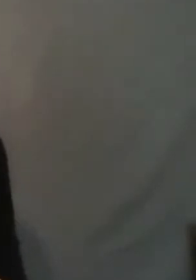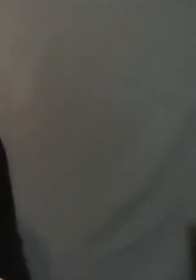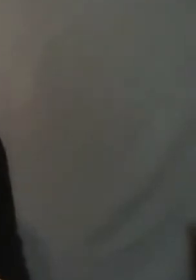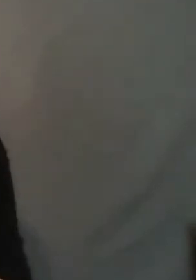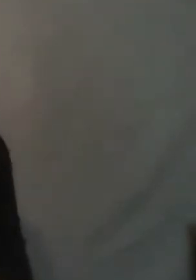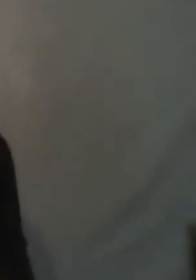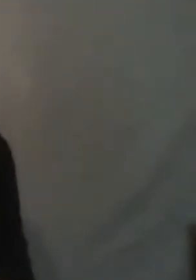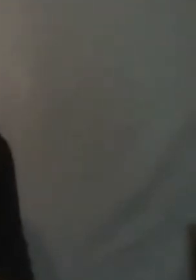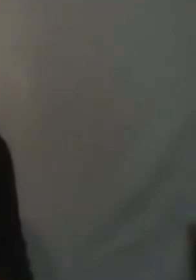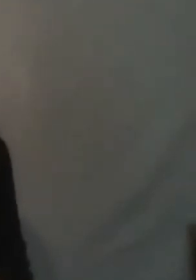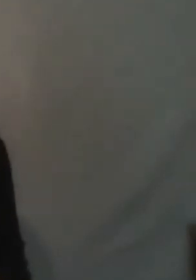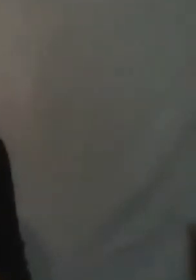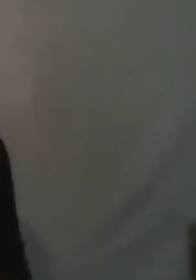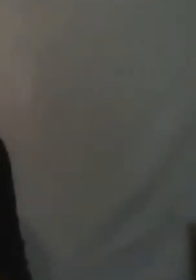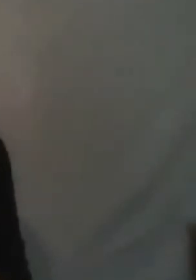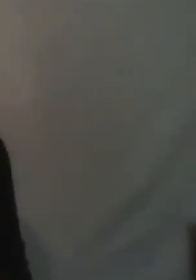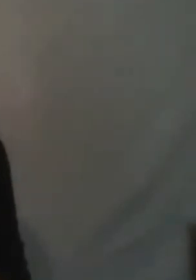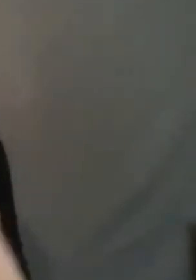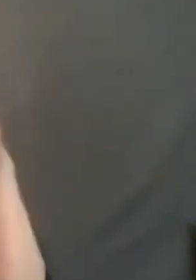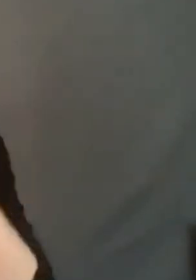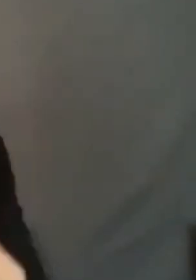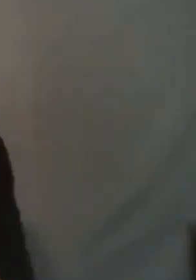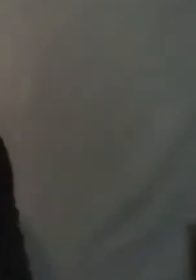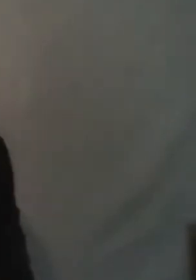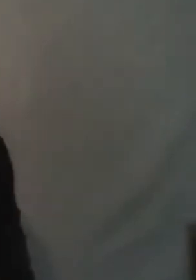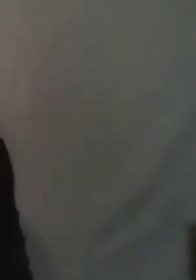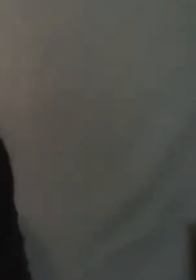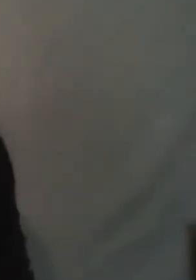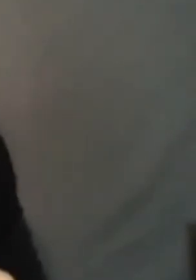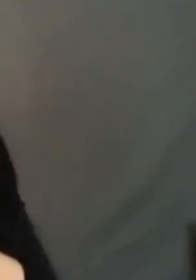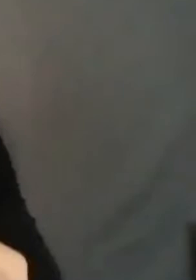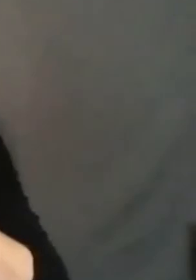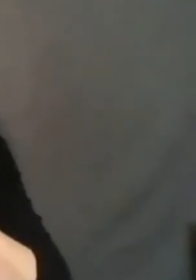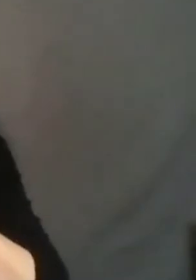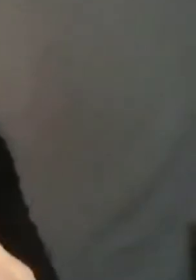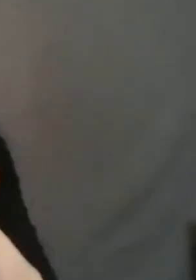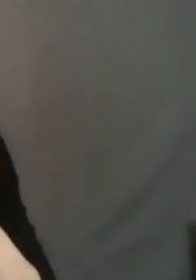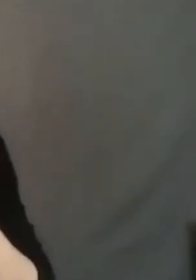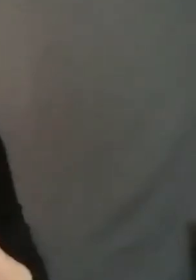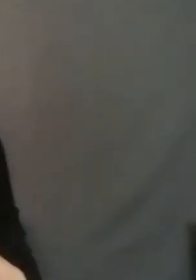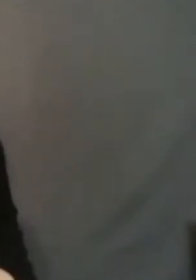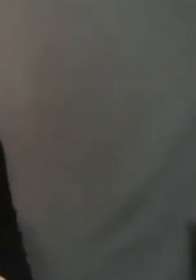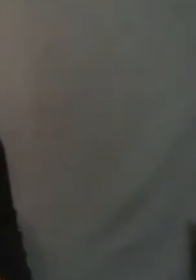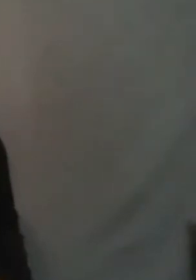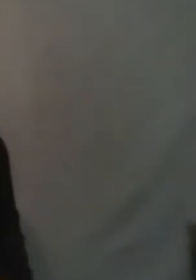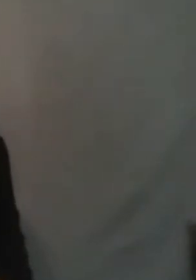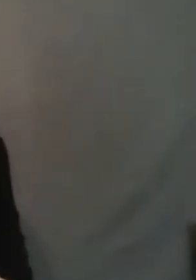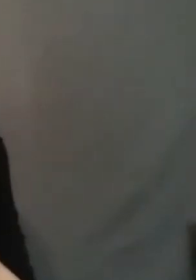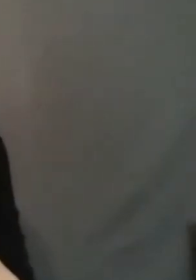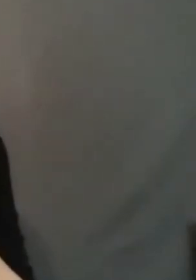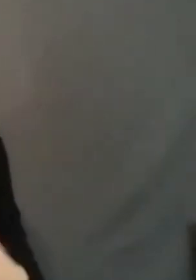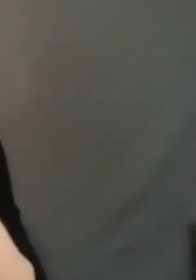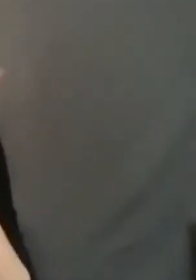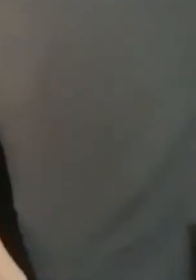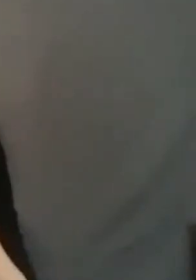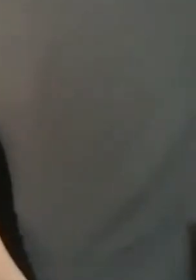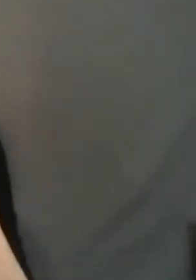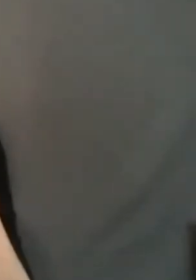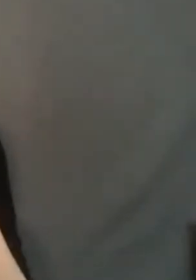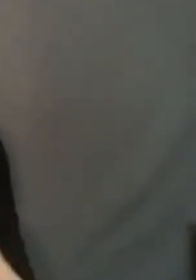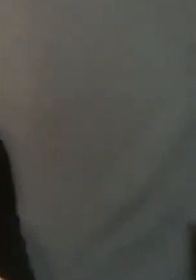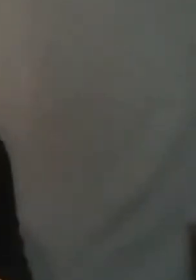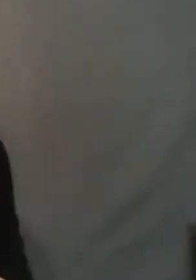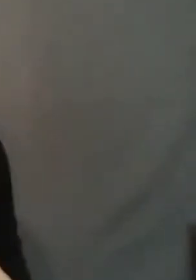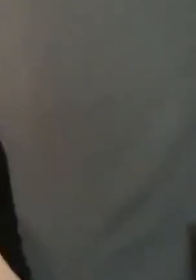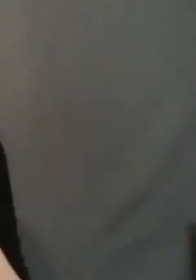Hub, is part of NSF's Building Capacity for STEM Education Research program. In this method series,